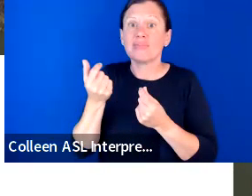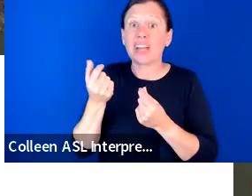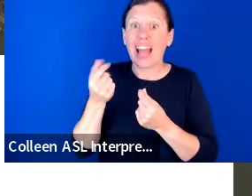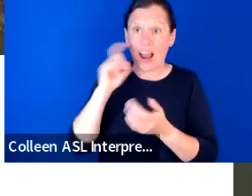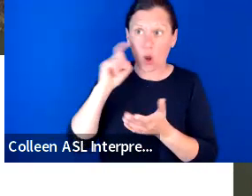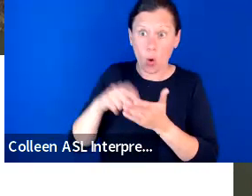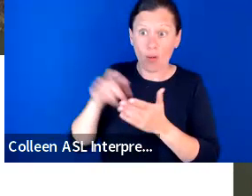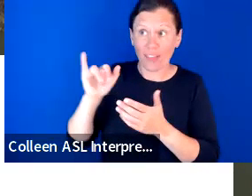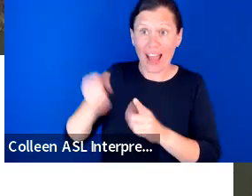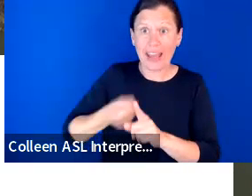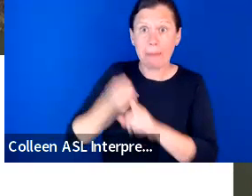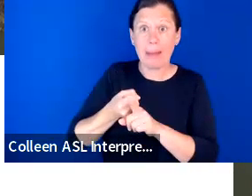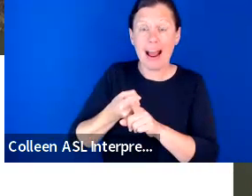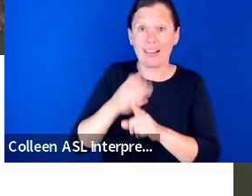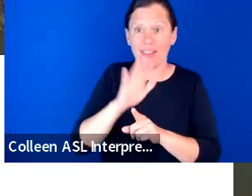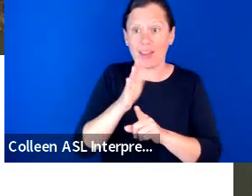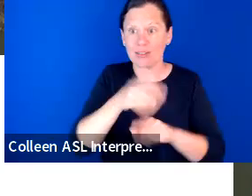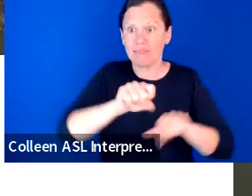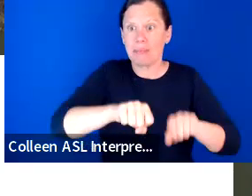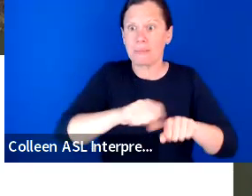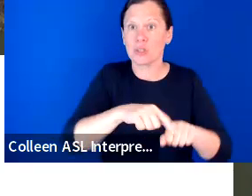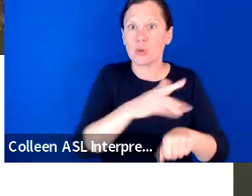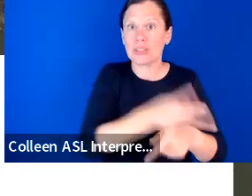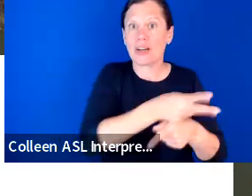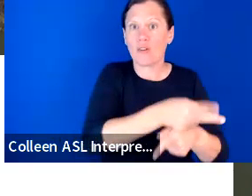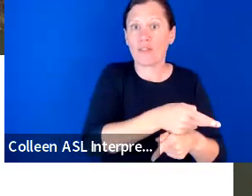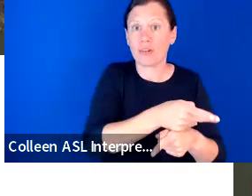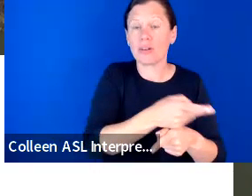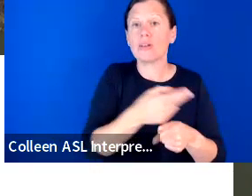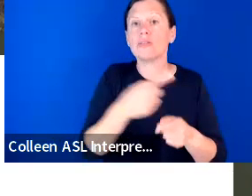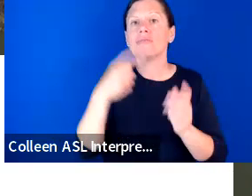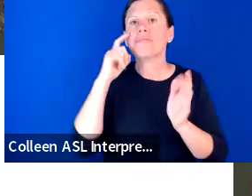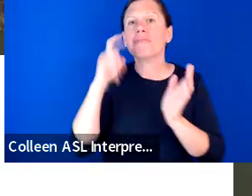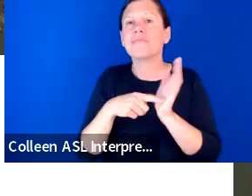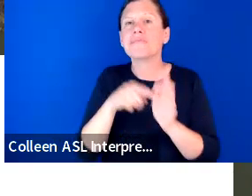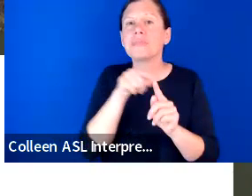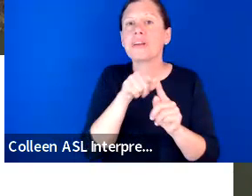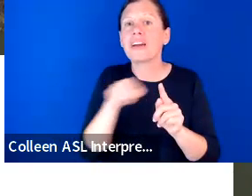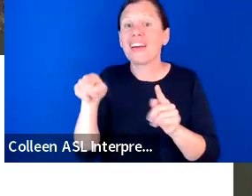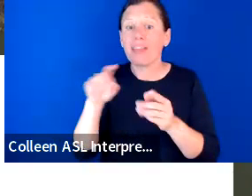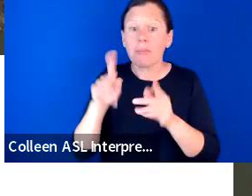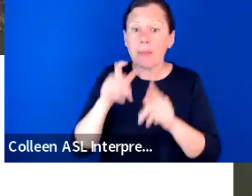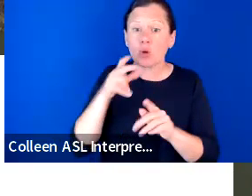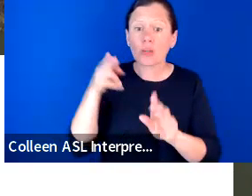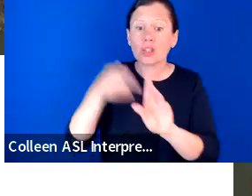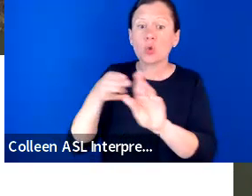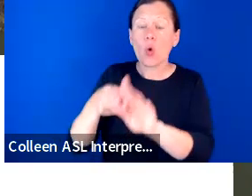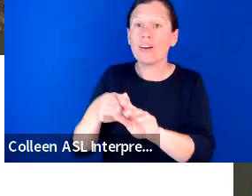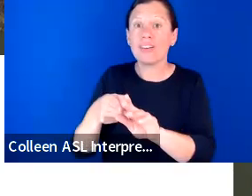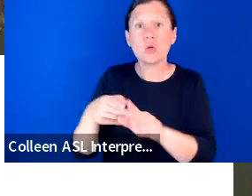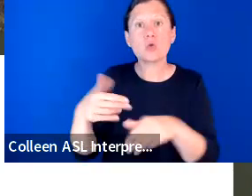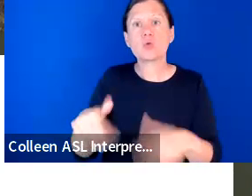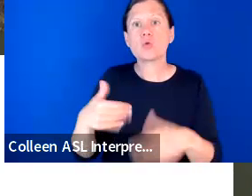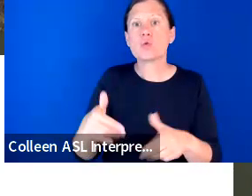responsibilities. Over half say that they have to go in late, leave early, or take time off to